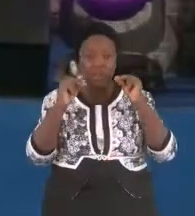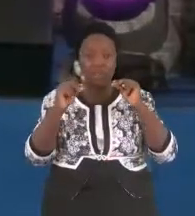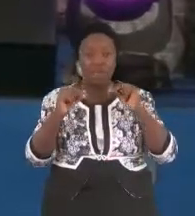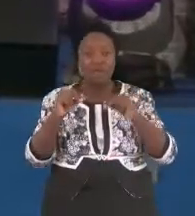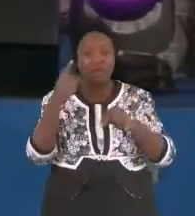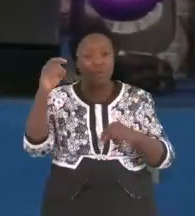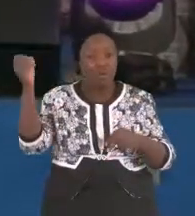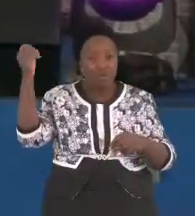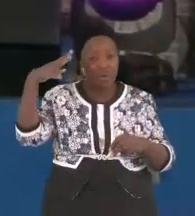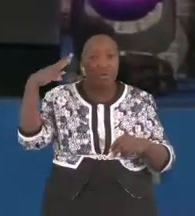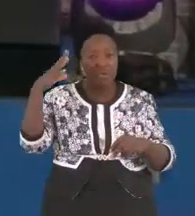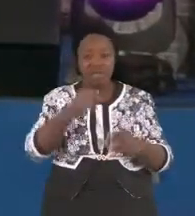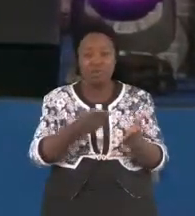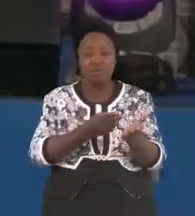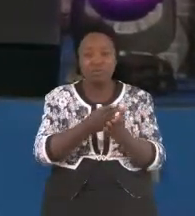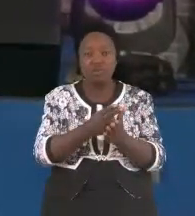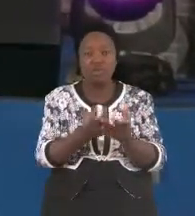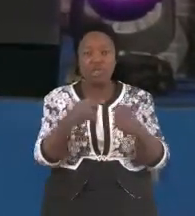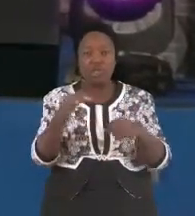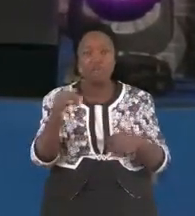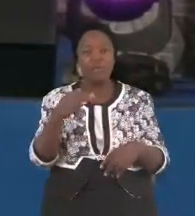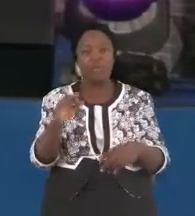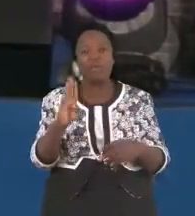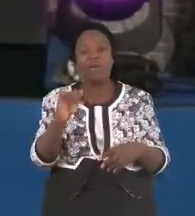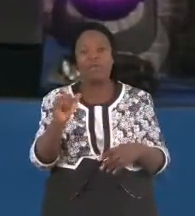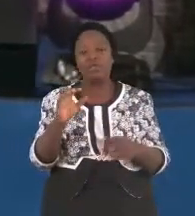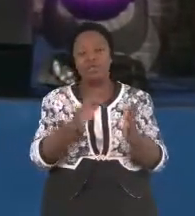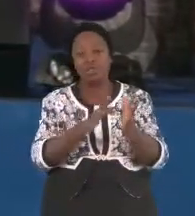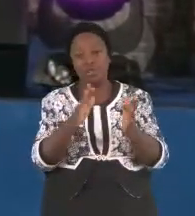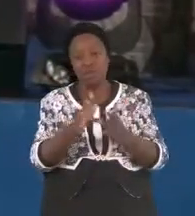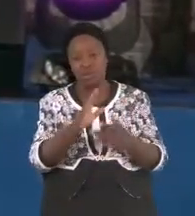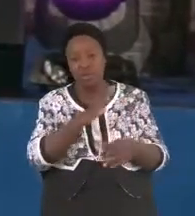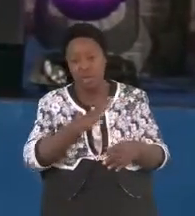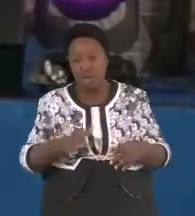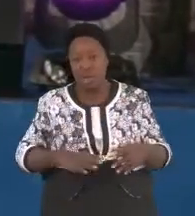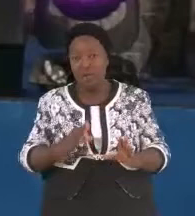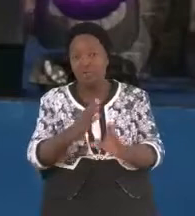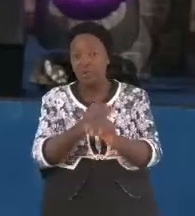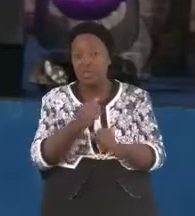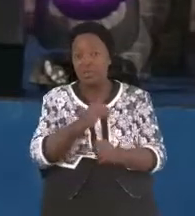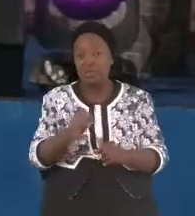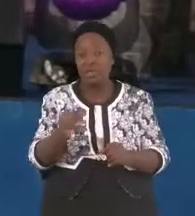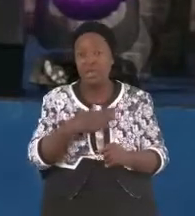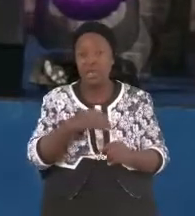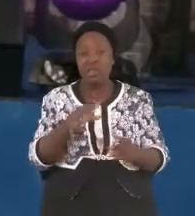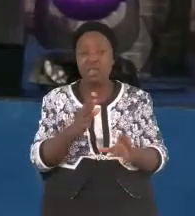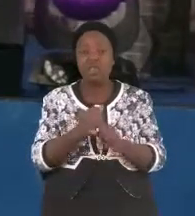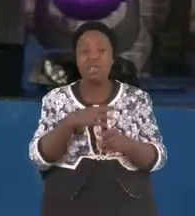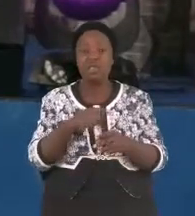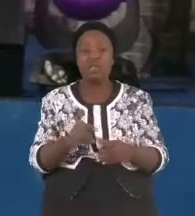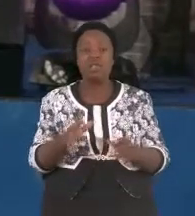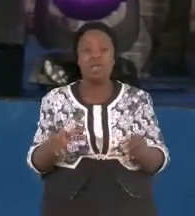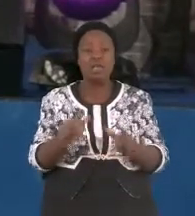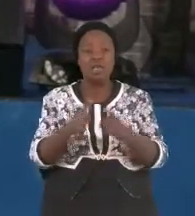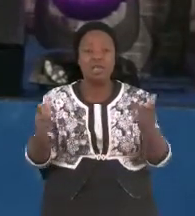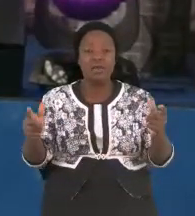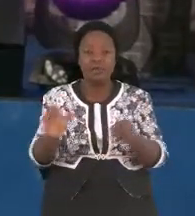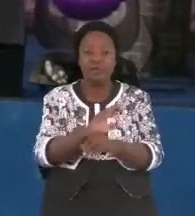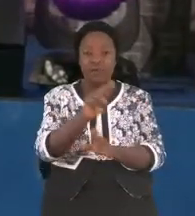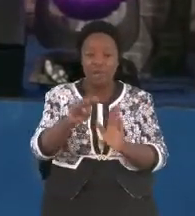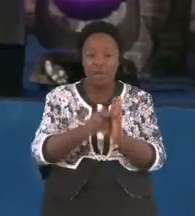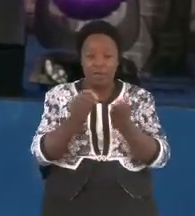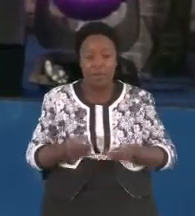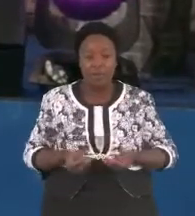by Jesus Christ." Receiving a liberator's fullness presented by